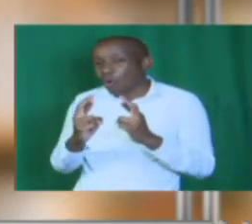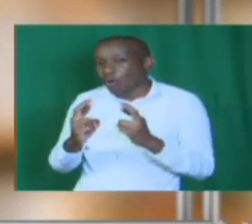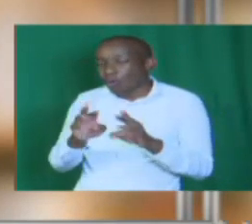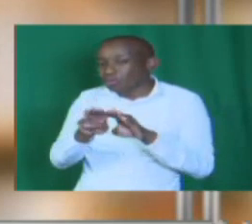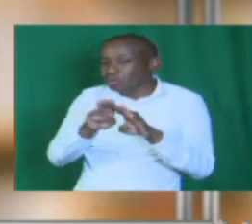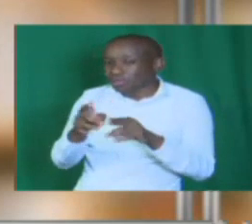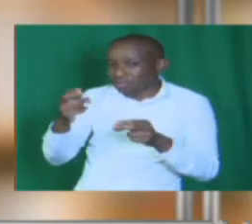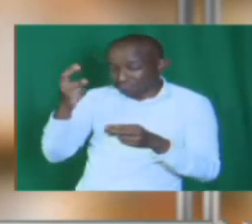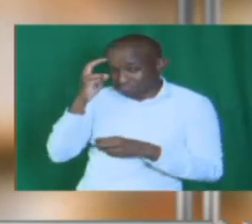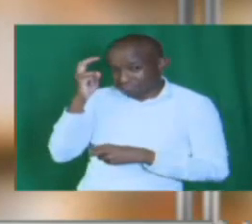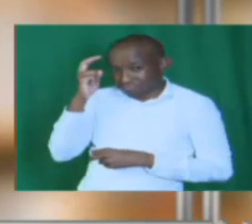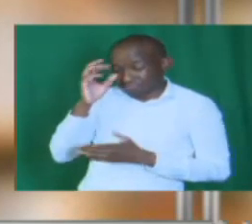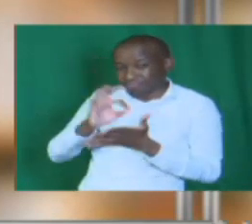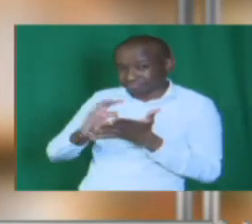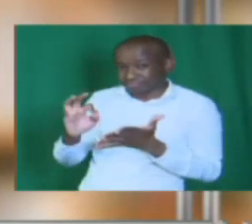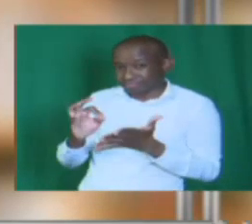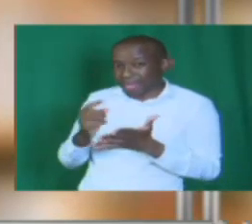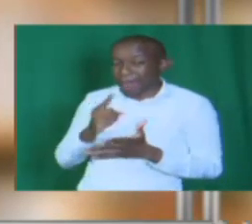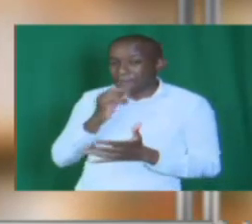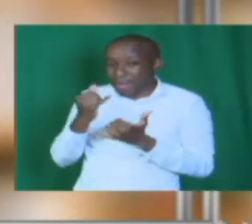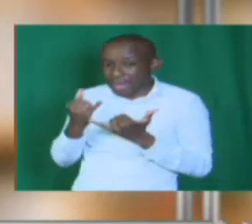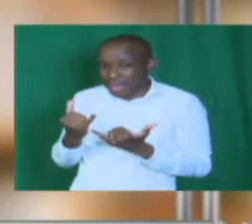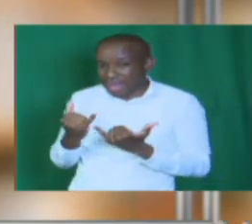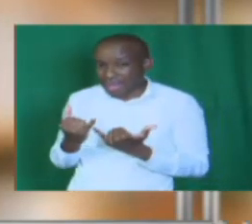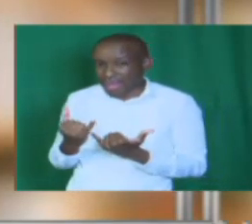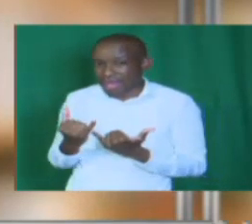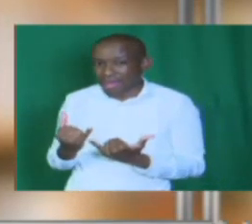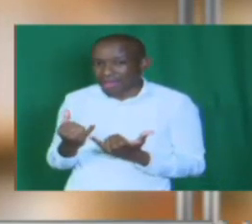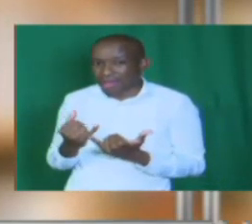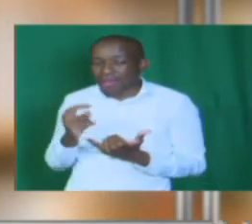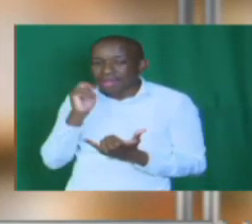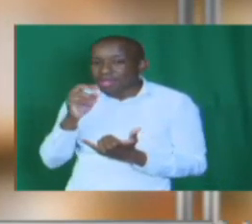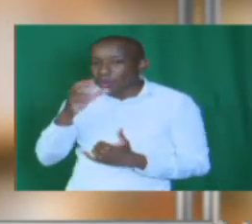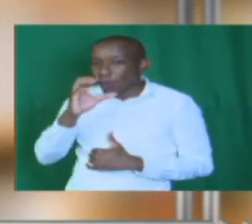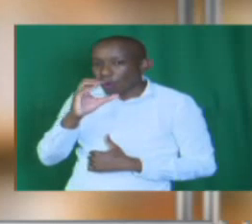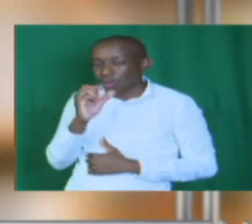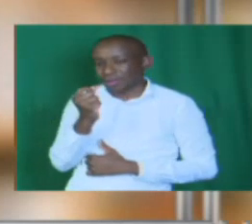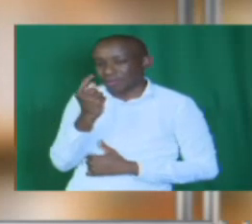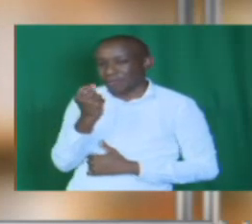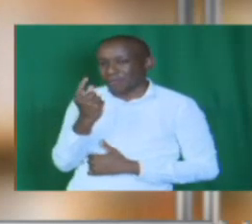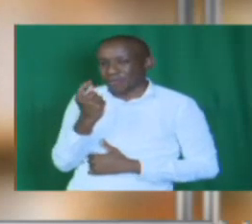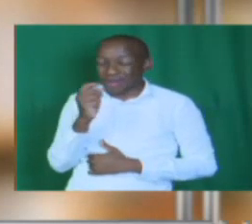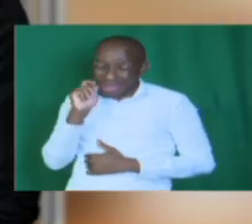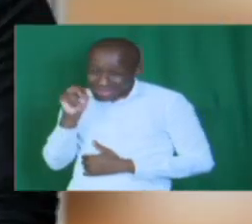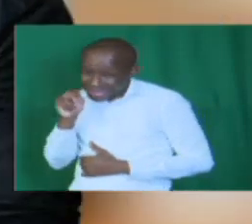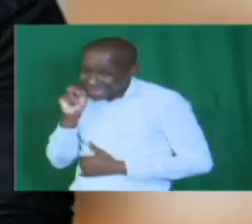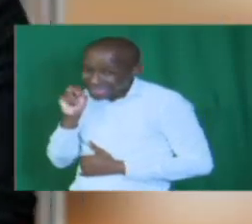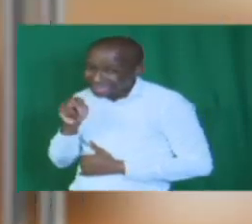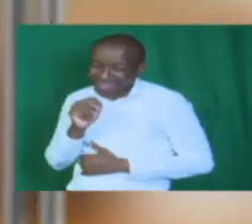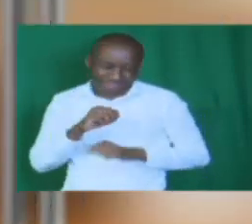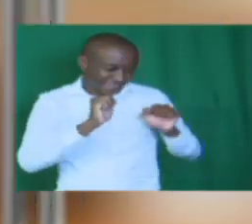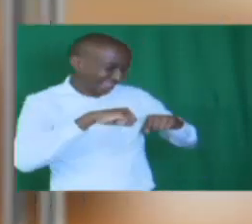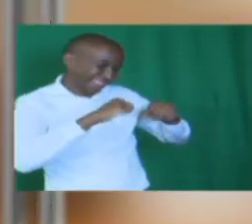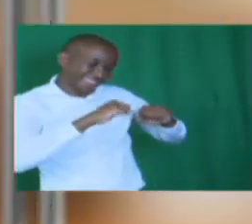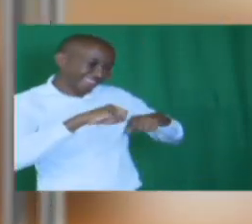understands the lesson. But I think you need water. Do you need water? Yes, a